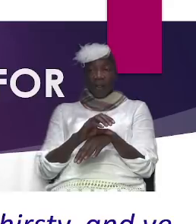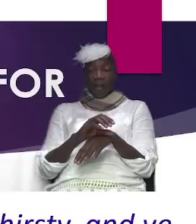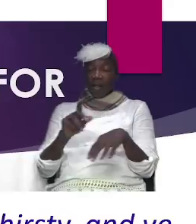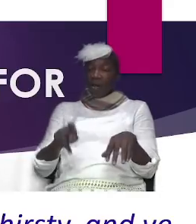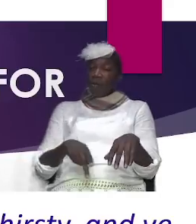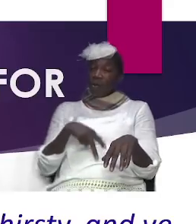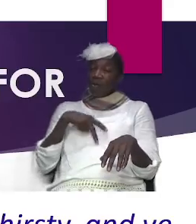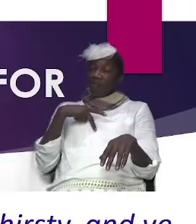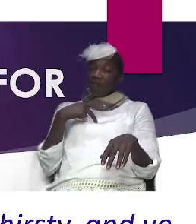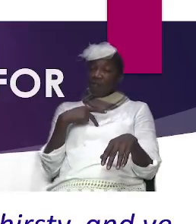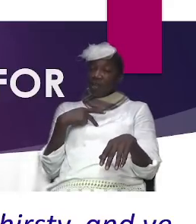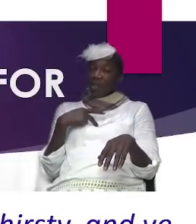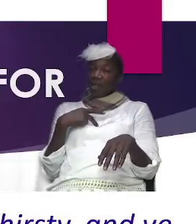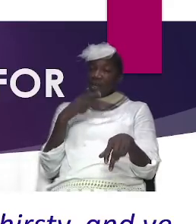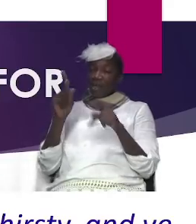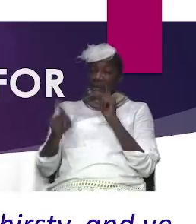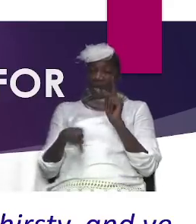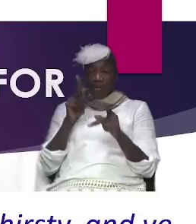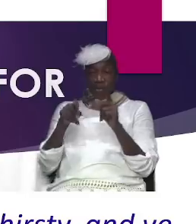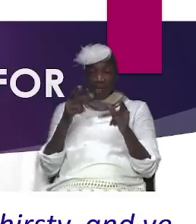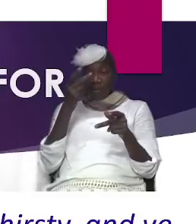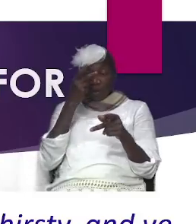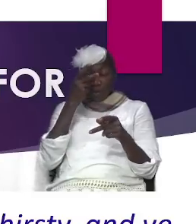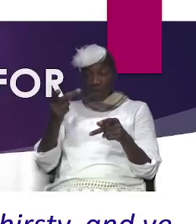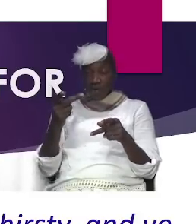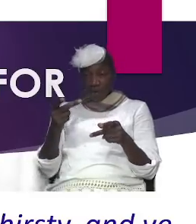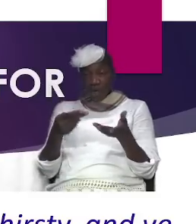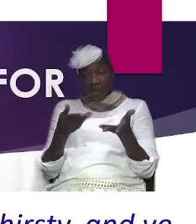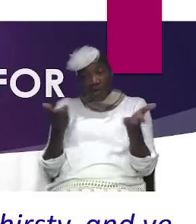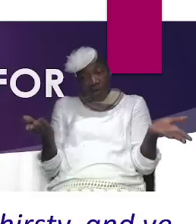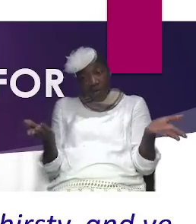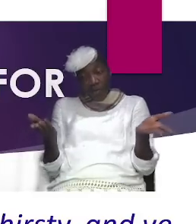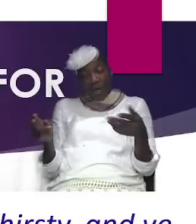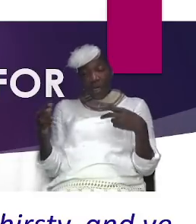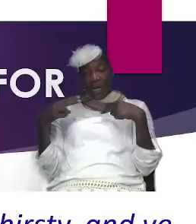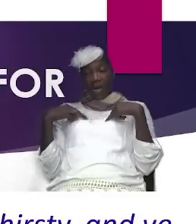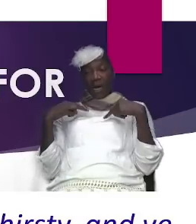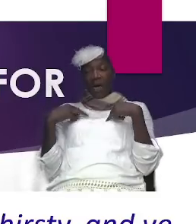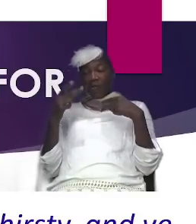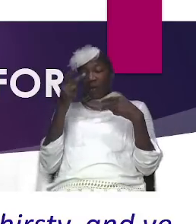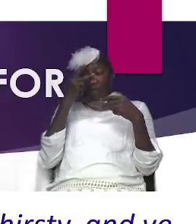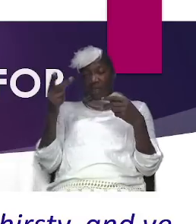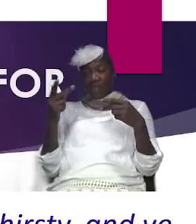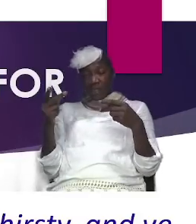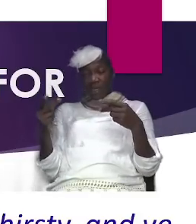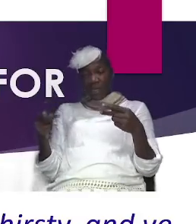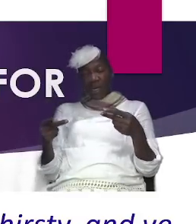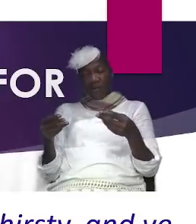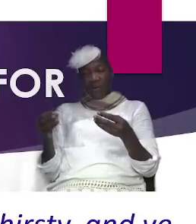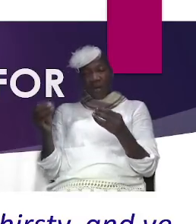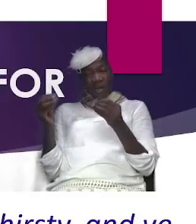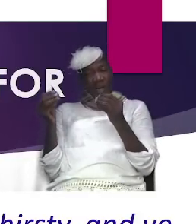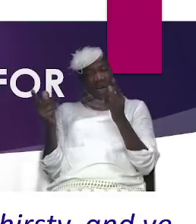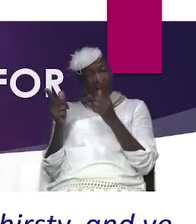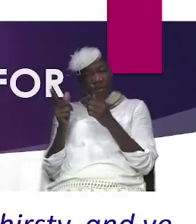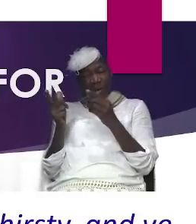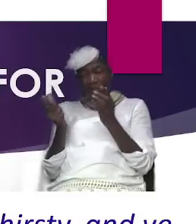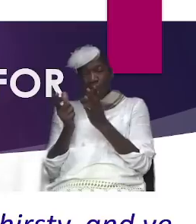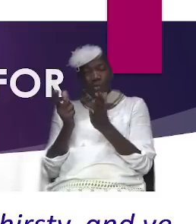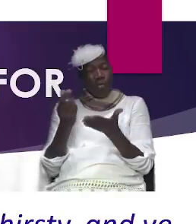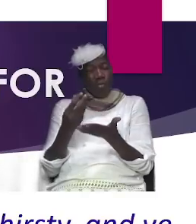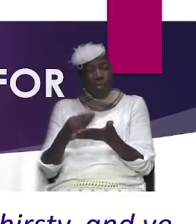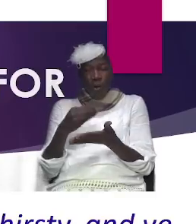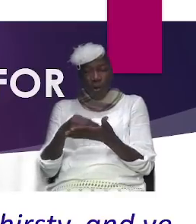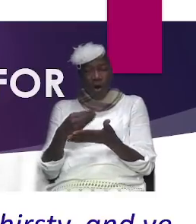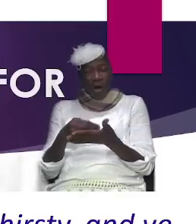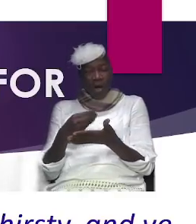feel that if folks look at their resources and see that I have an extra $500, or see that I have an